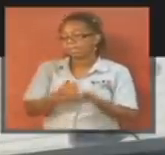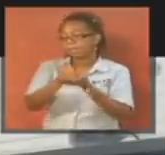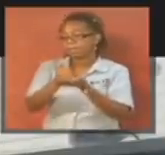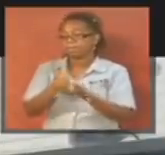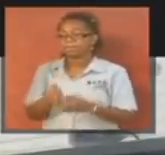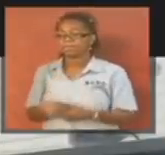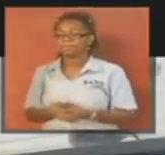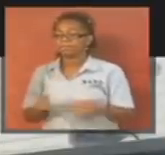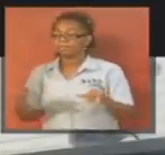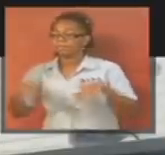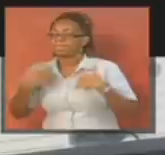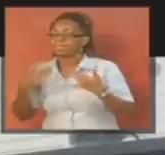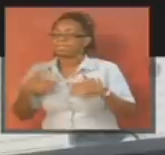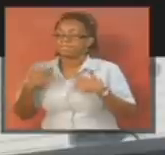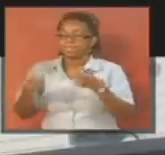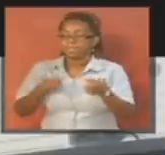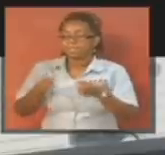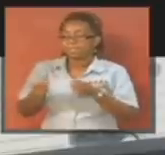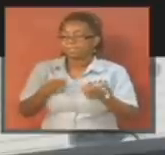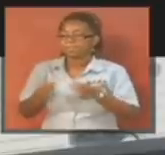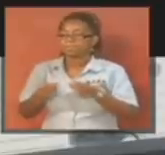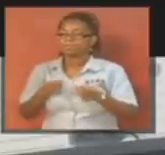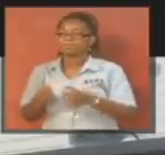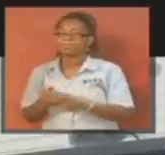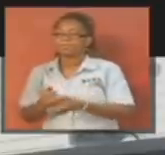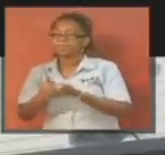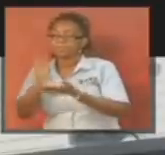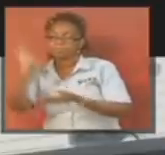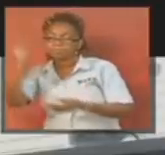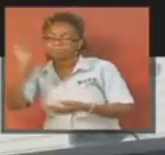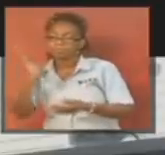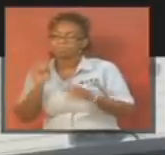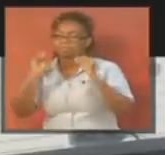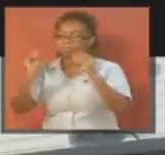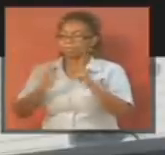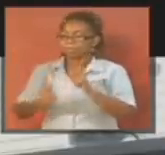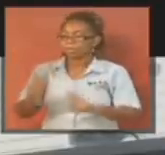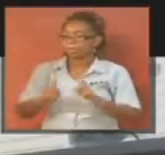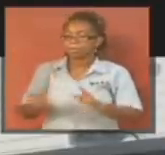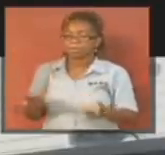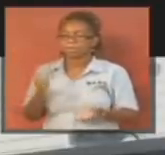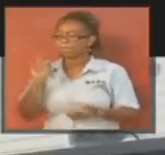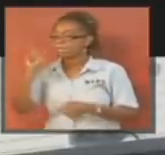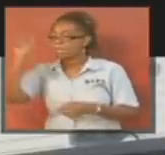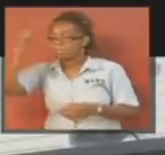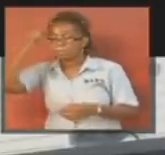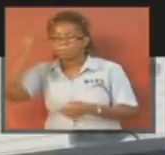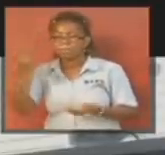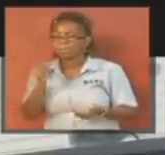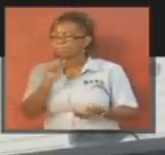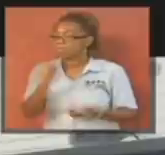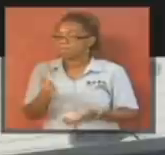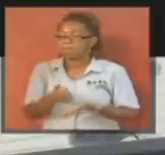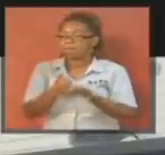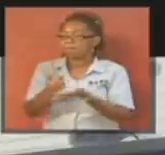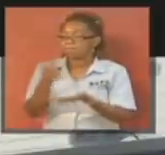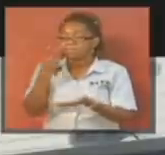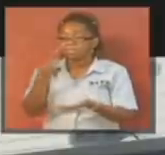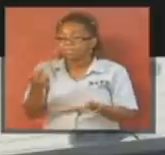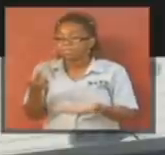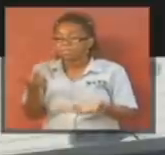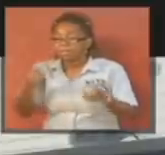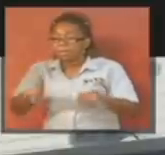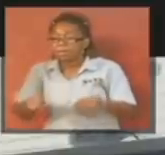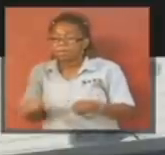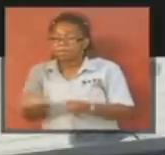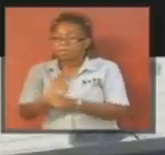is a view that even with what we would have seen on Wednesday could have been mitigated somewhat had there been more